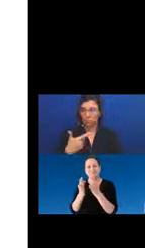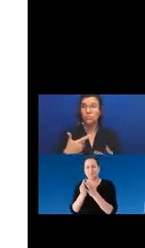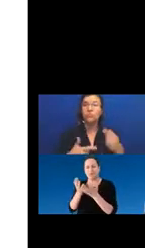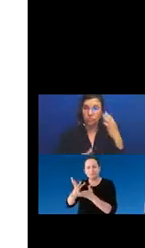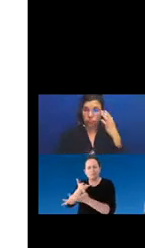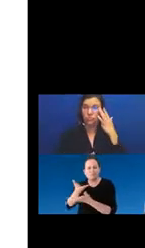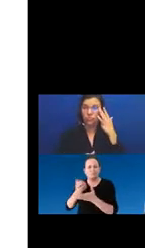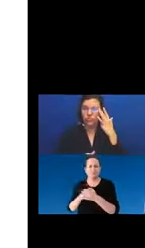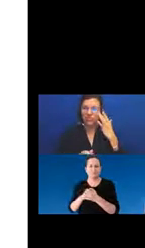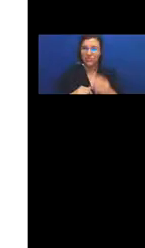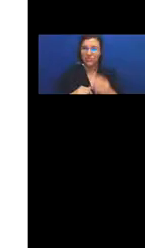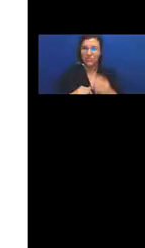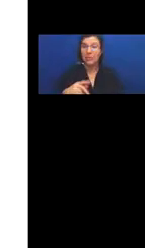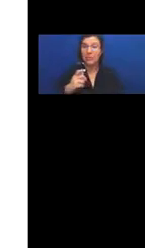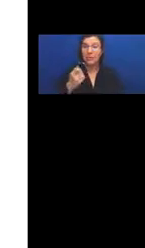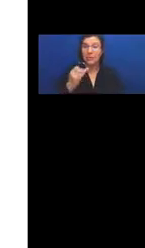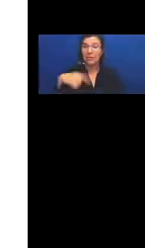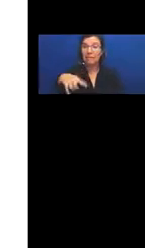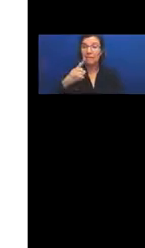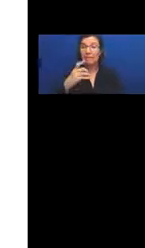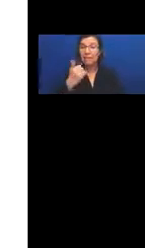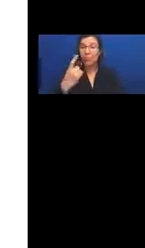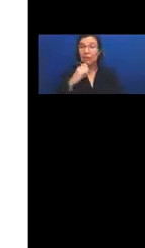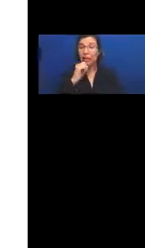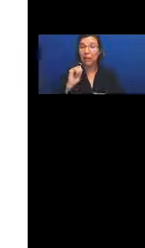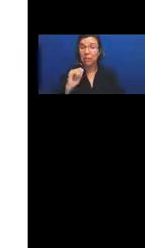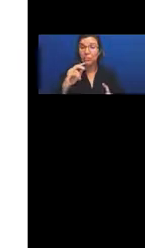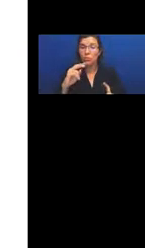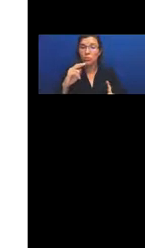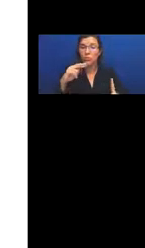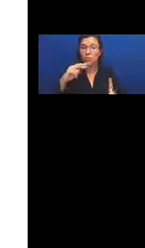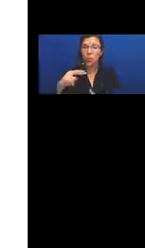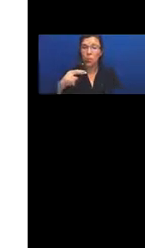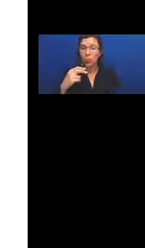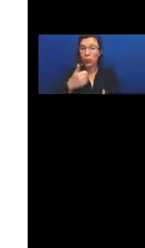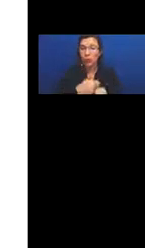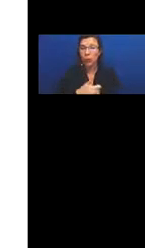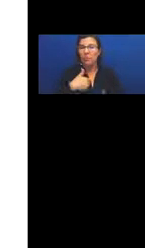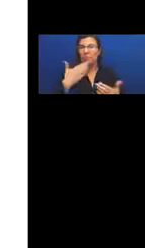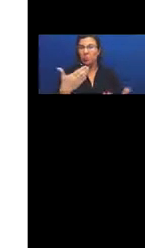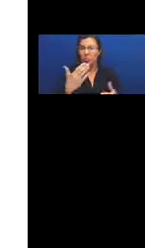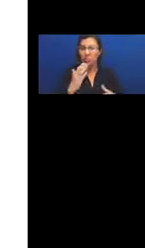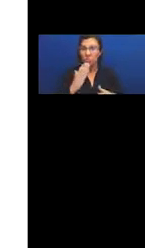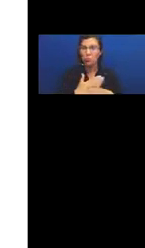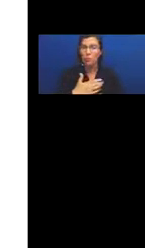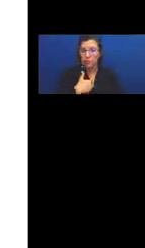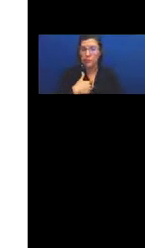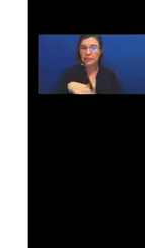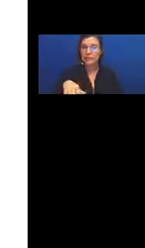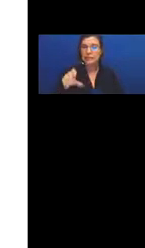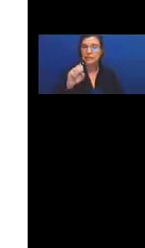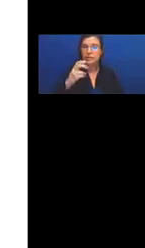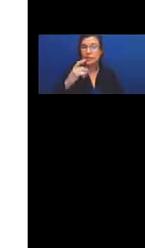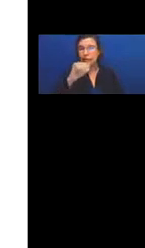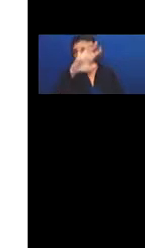any one that's not following me, please, like at home, just interrupt me. Sheila,